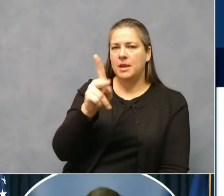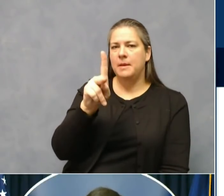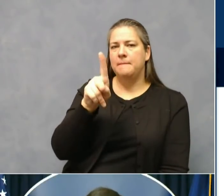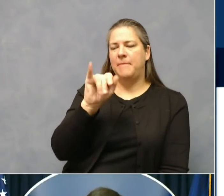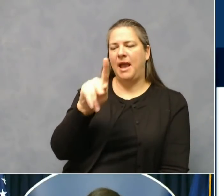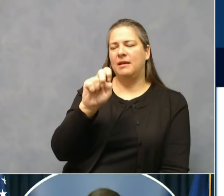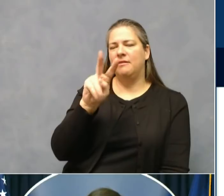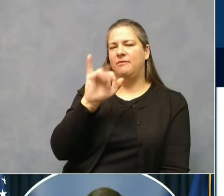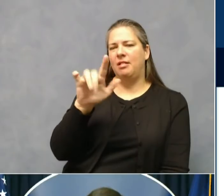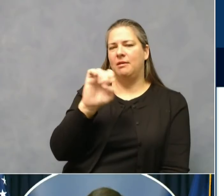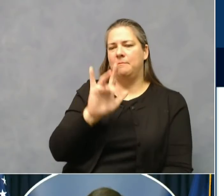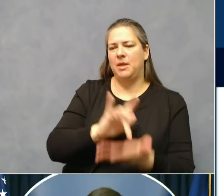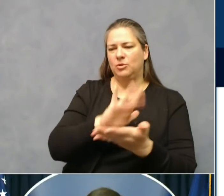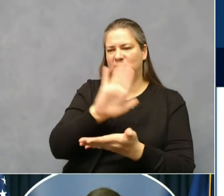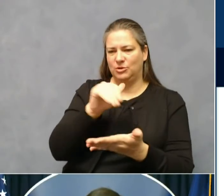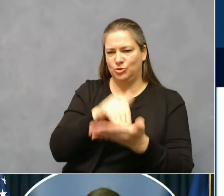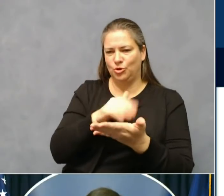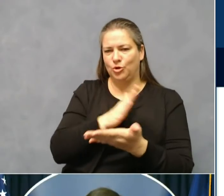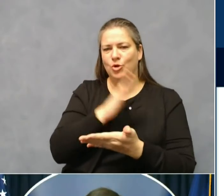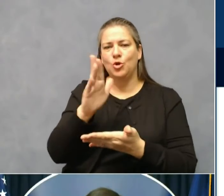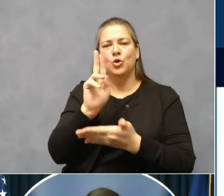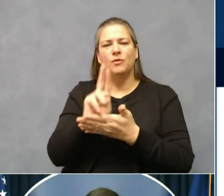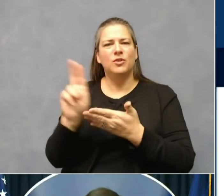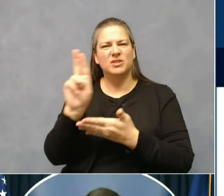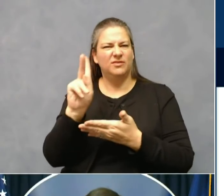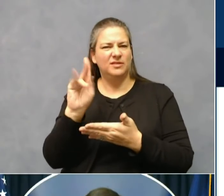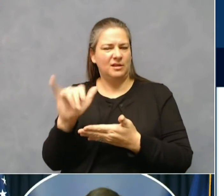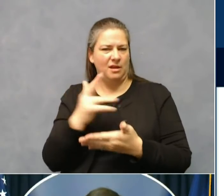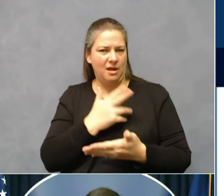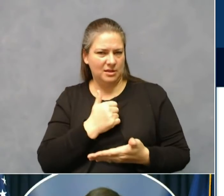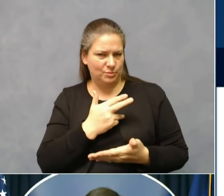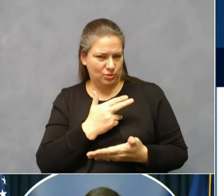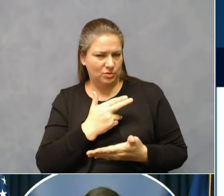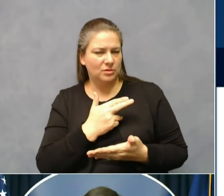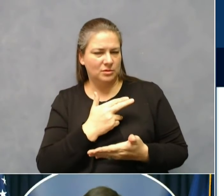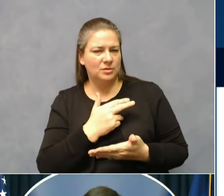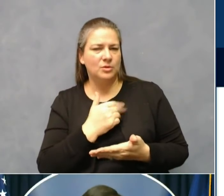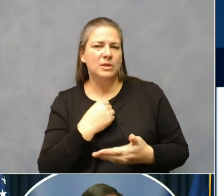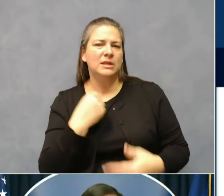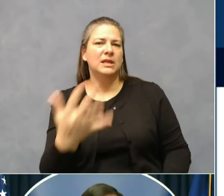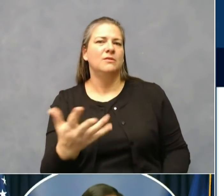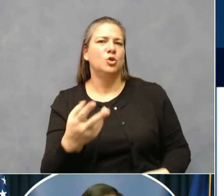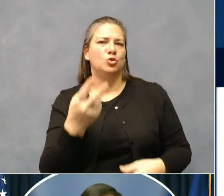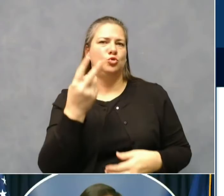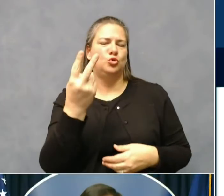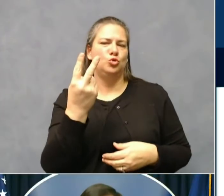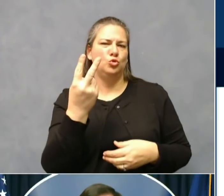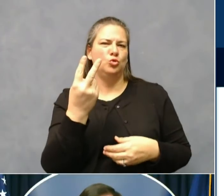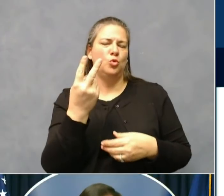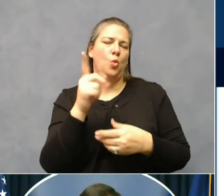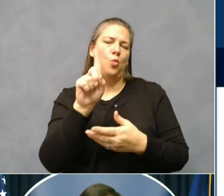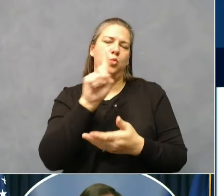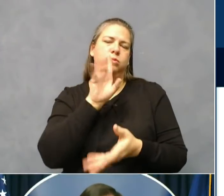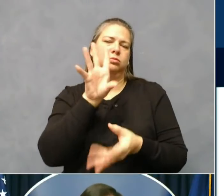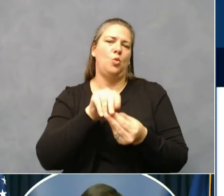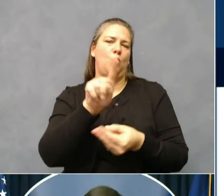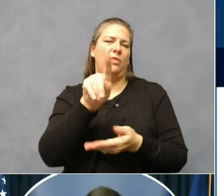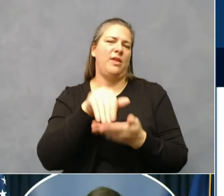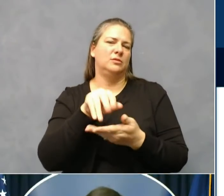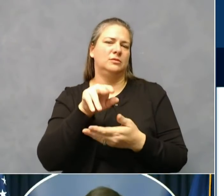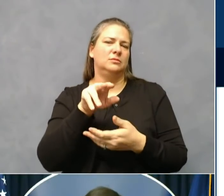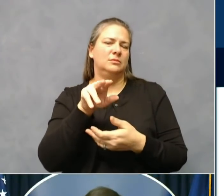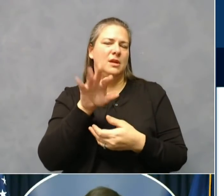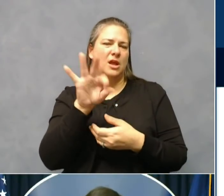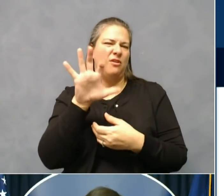975, University of Kentucky Hospital is getting 2 of the pallets, 1,950. That's 2 of the groups